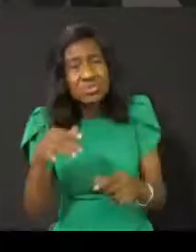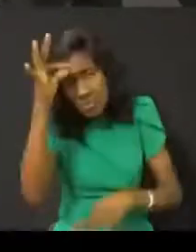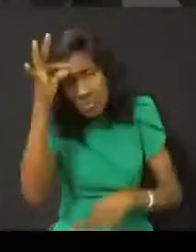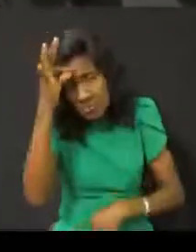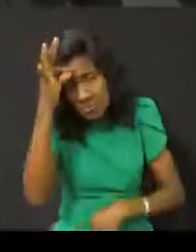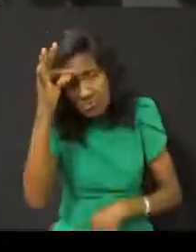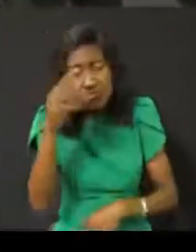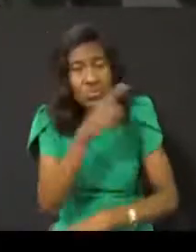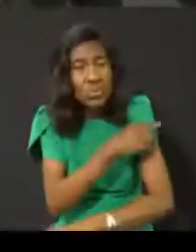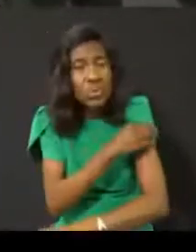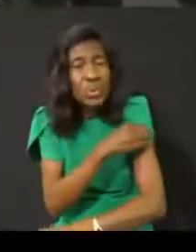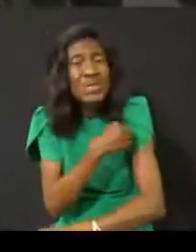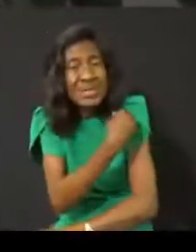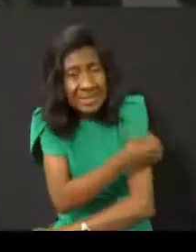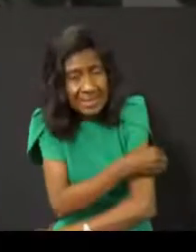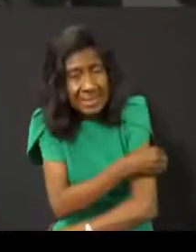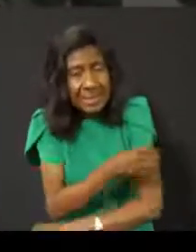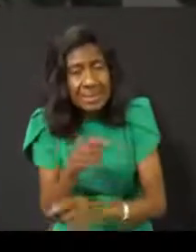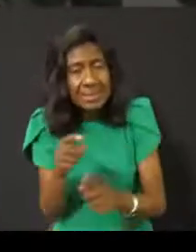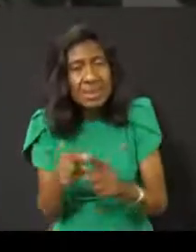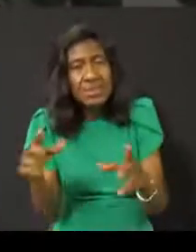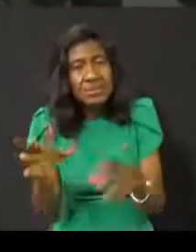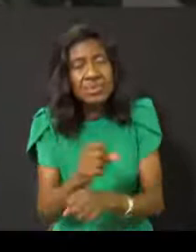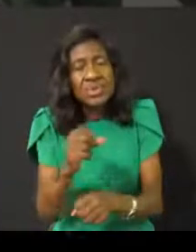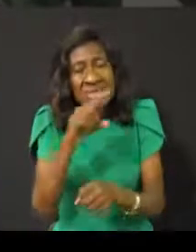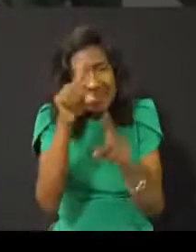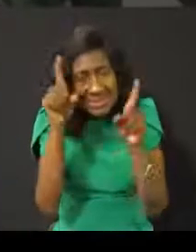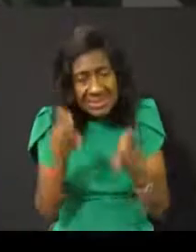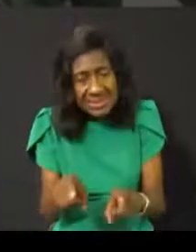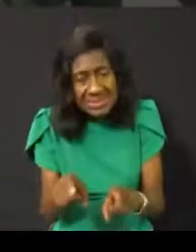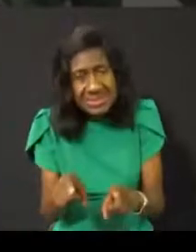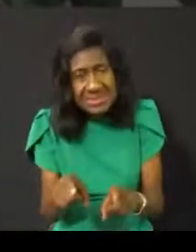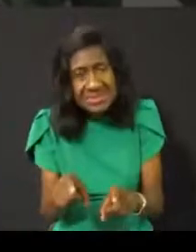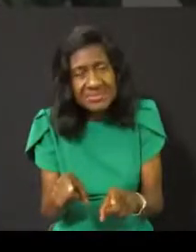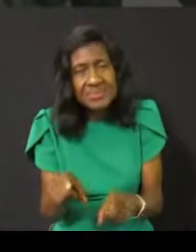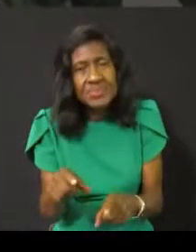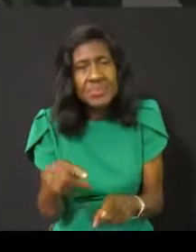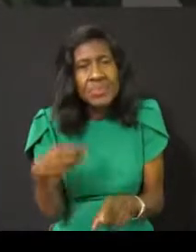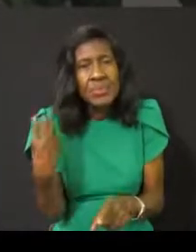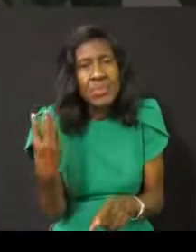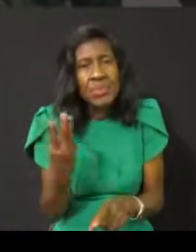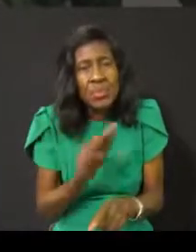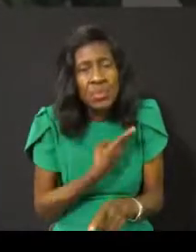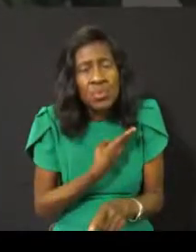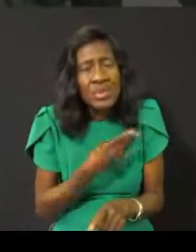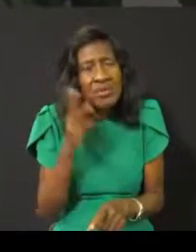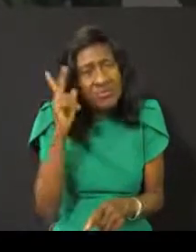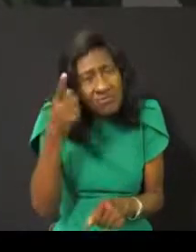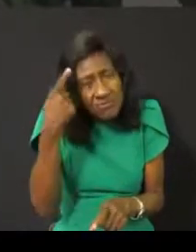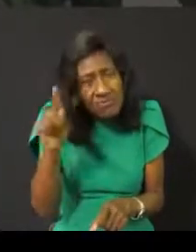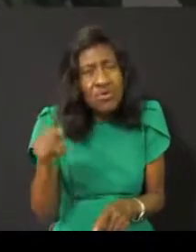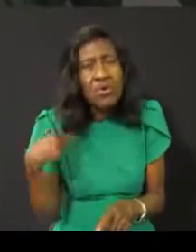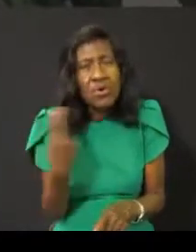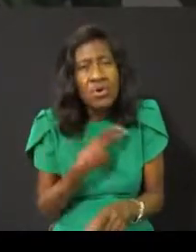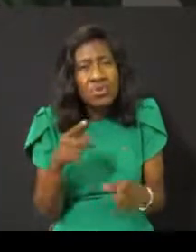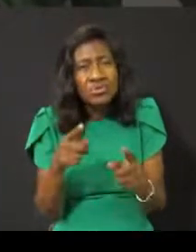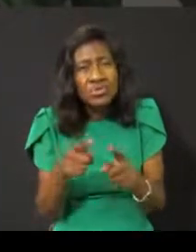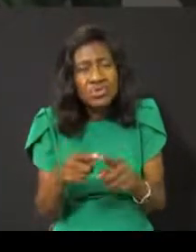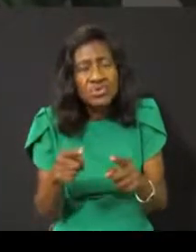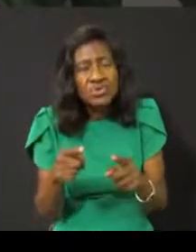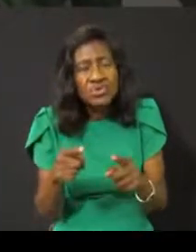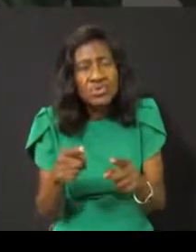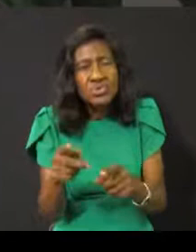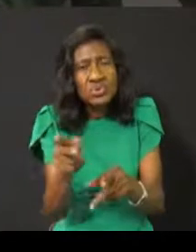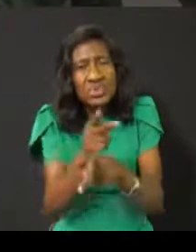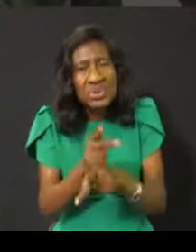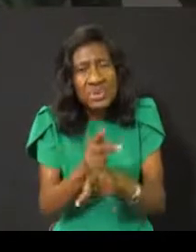The success of business continuity, our ability to keep schools open, our ability to keep our jobs